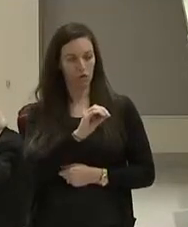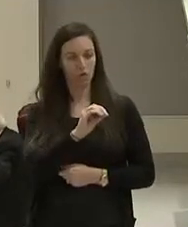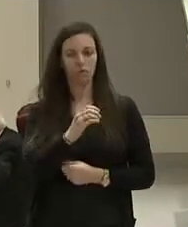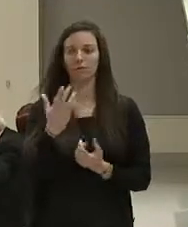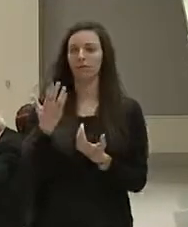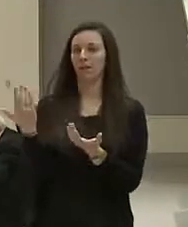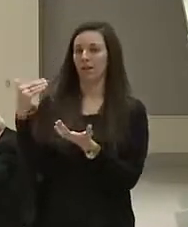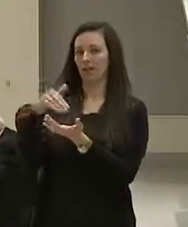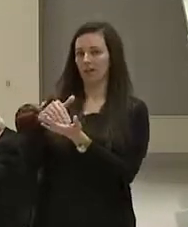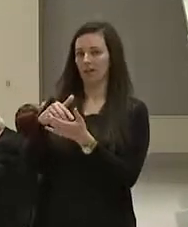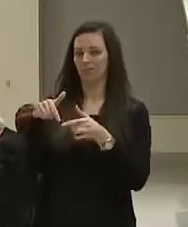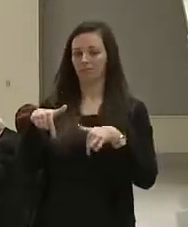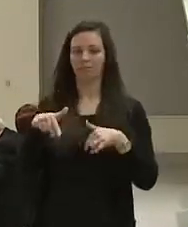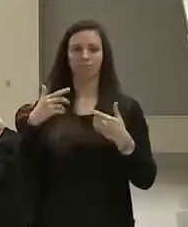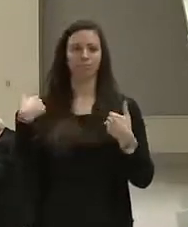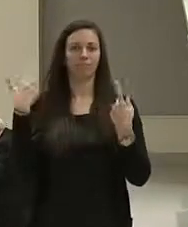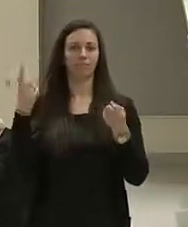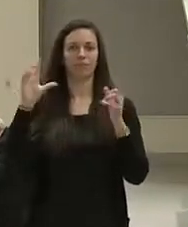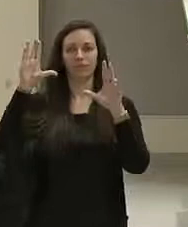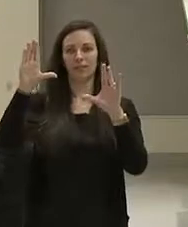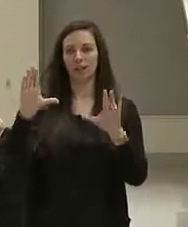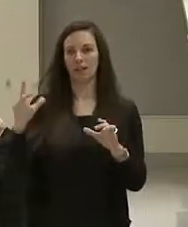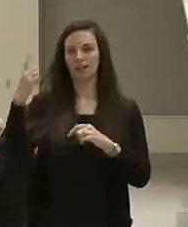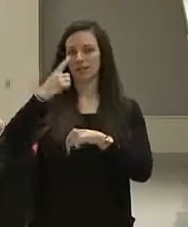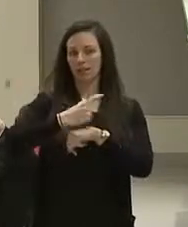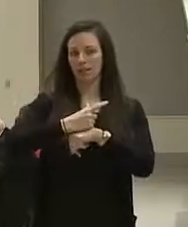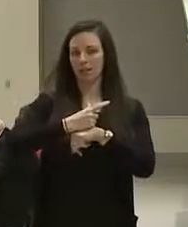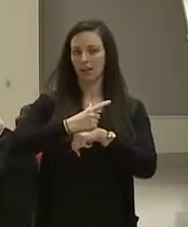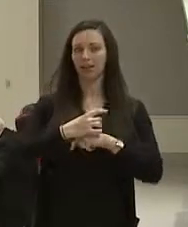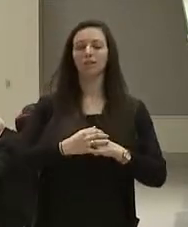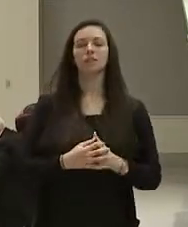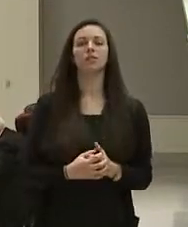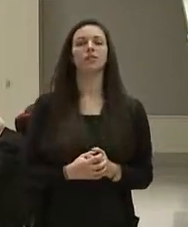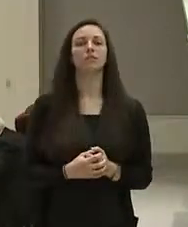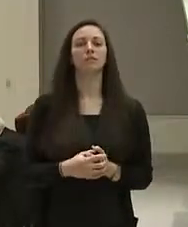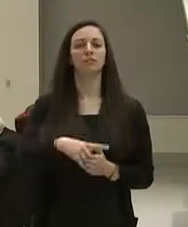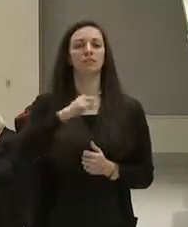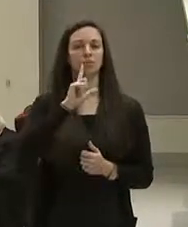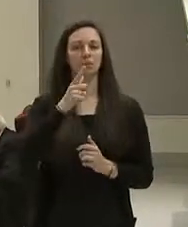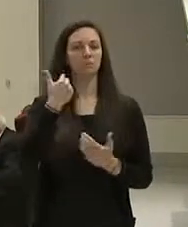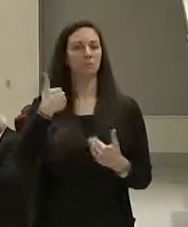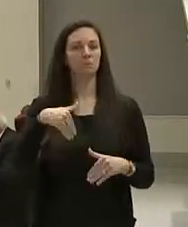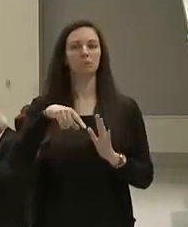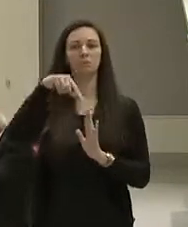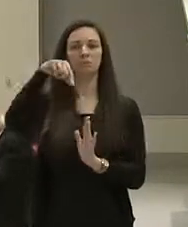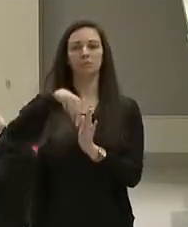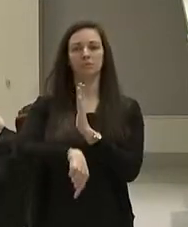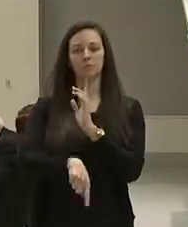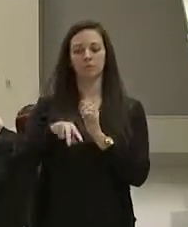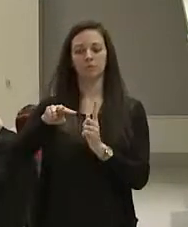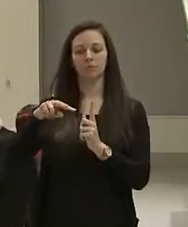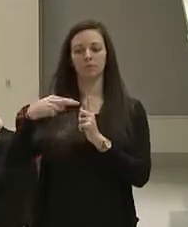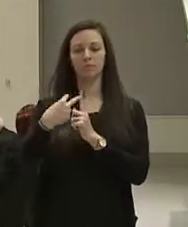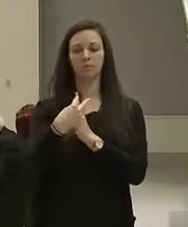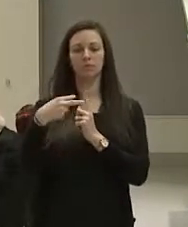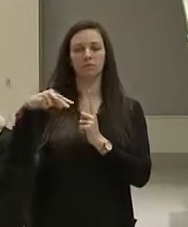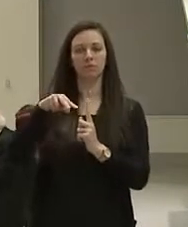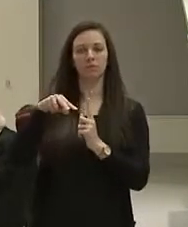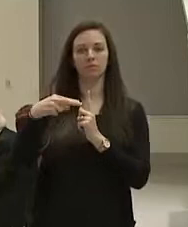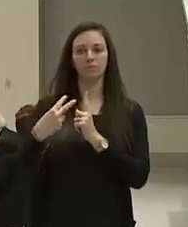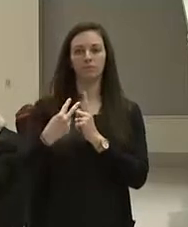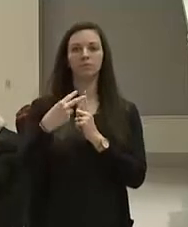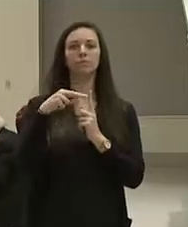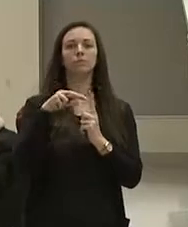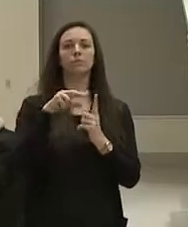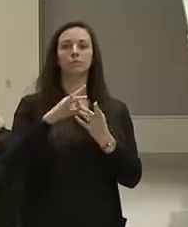Once again, this has been a fantastic day of real in-depth perception that I think